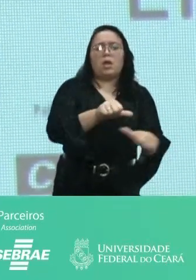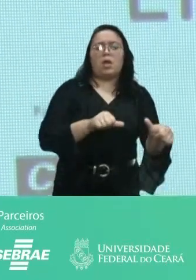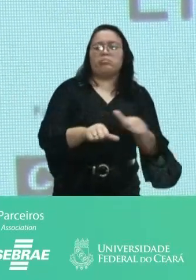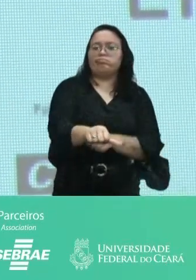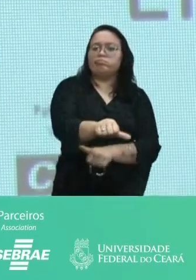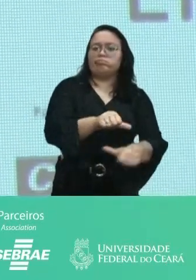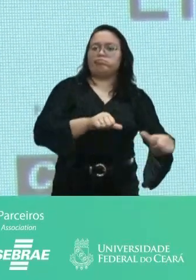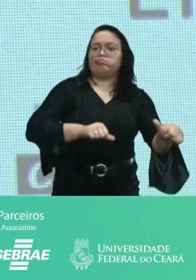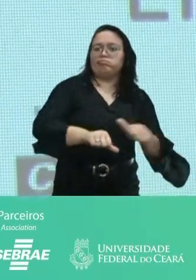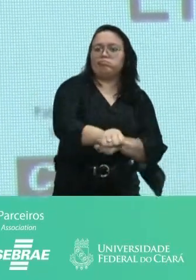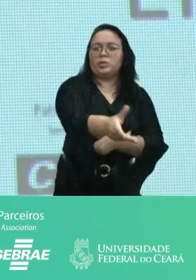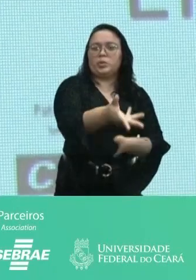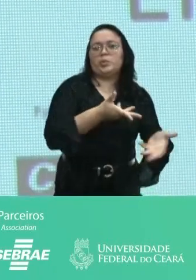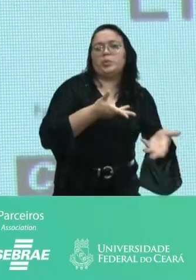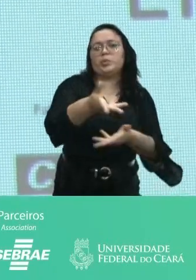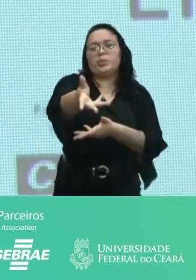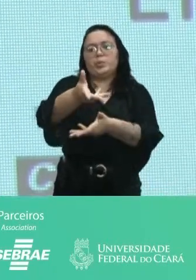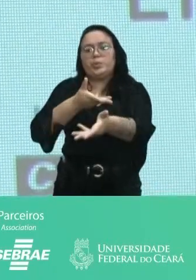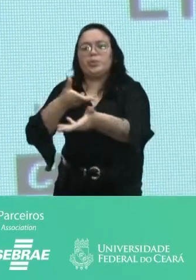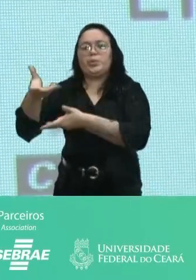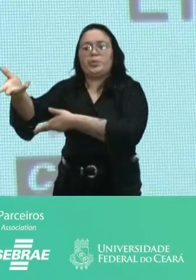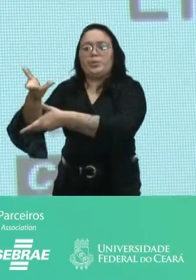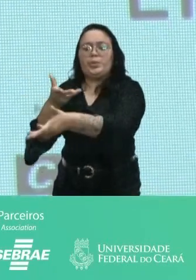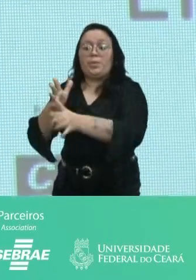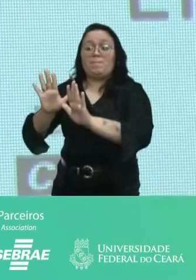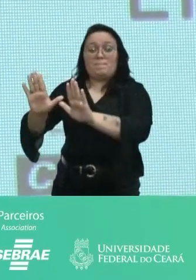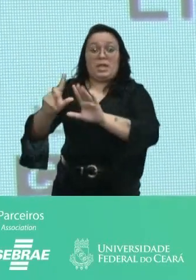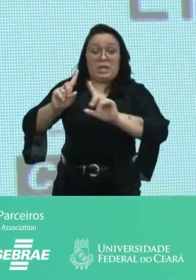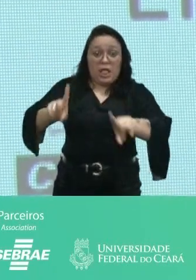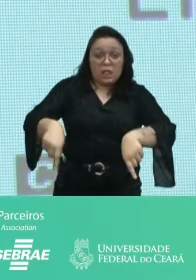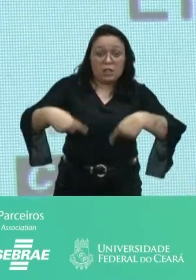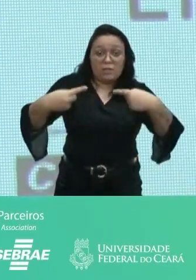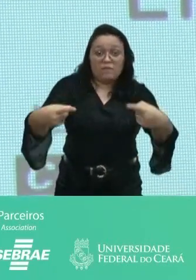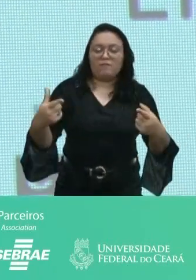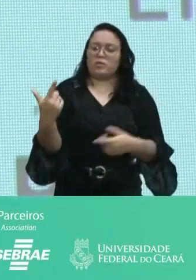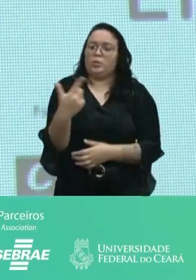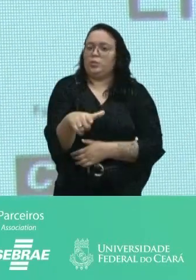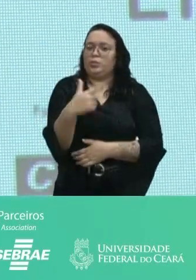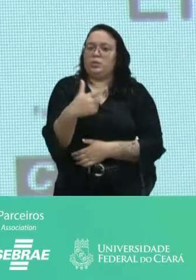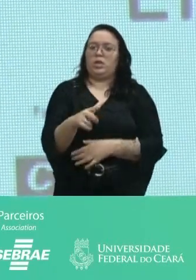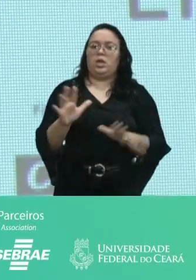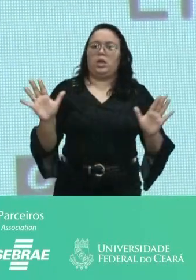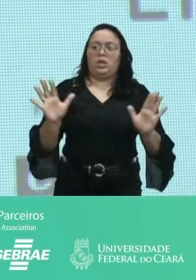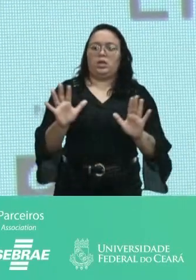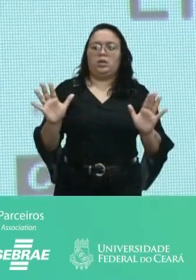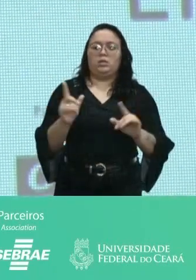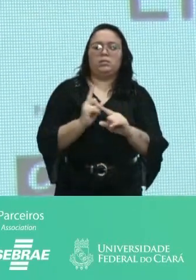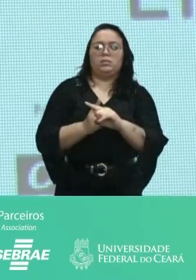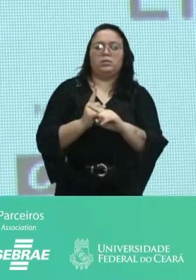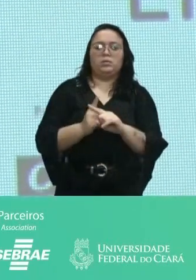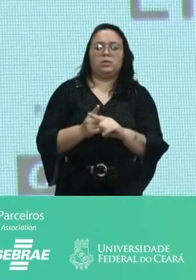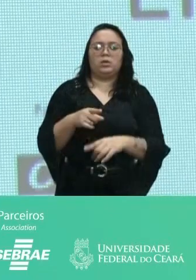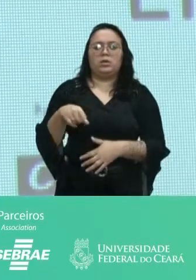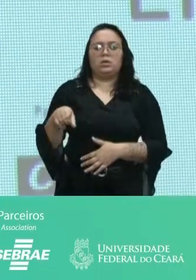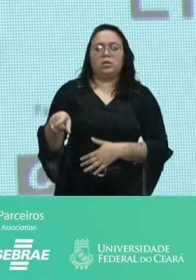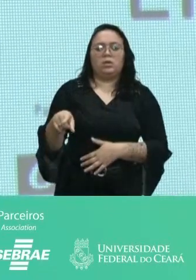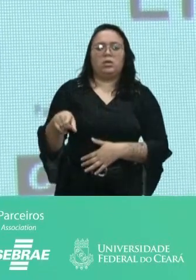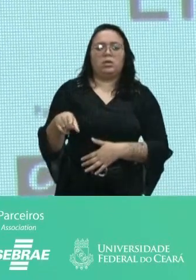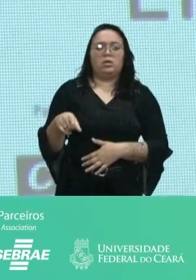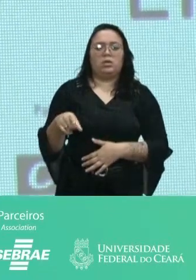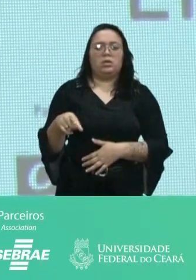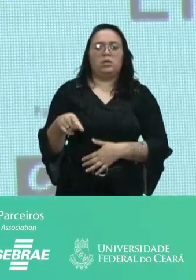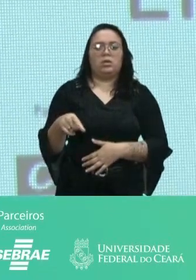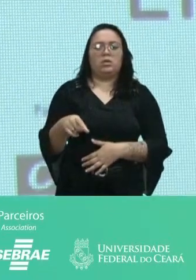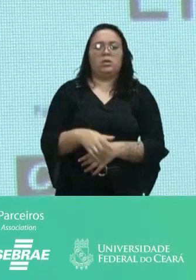isto. Então não são fontes renováveis no sentido, digamos, clássico. Mas